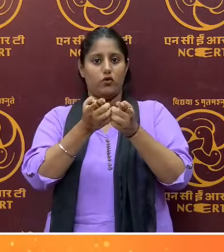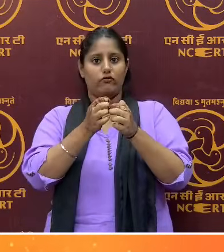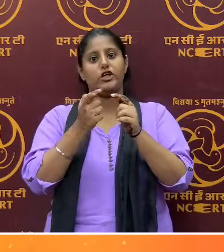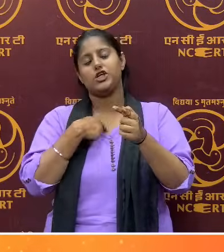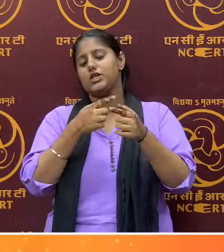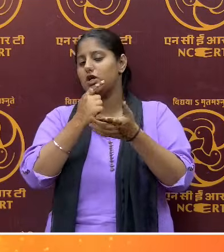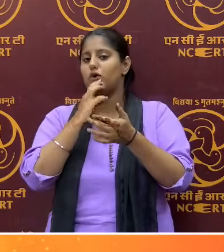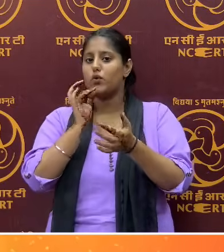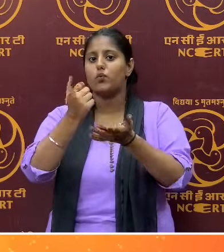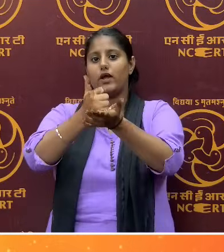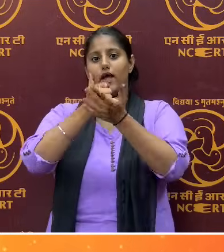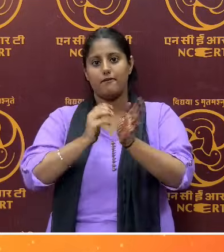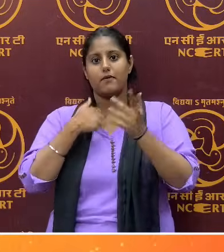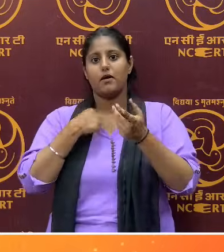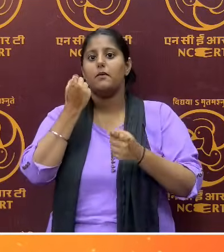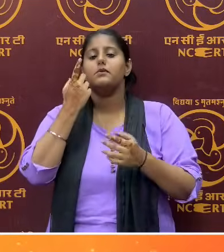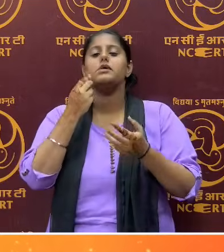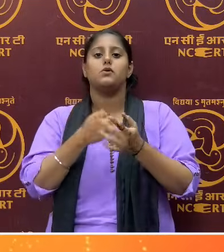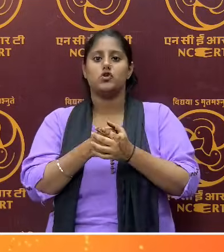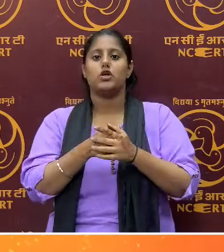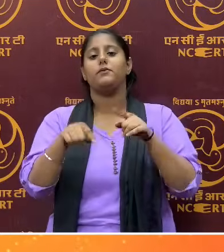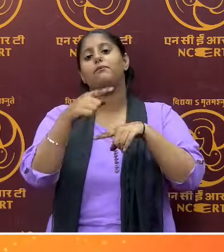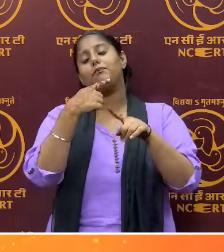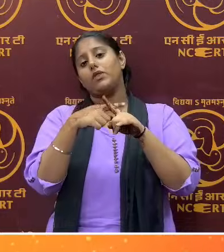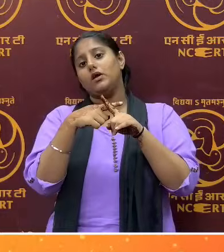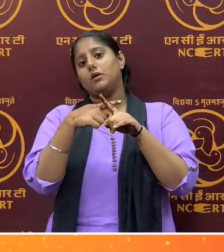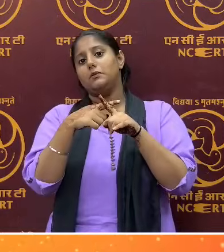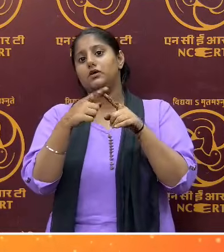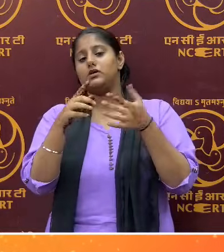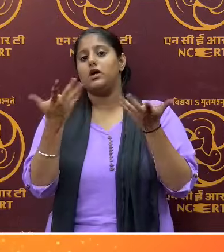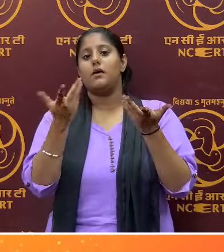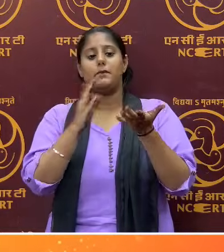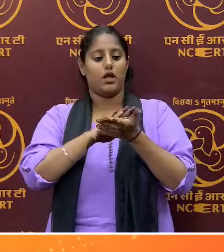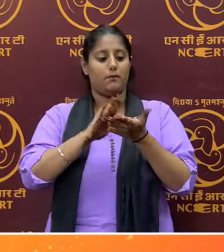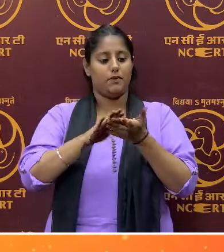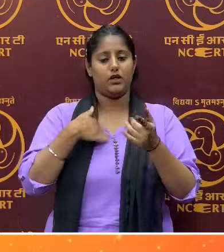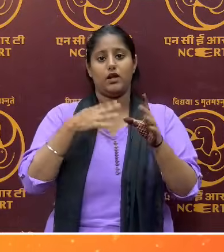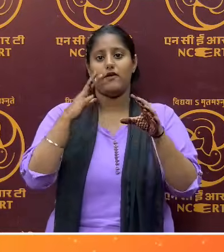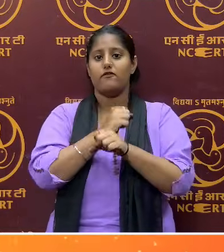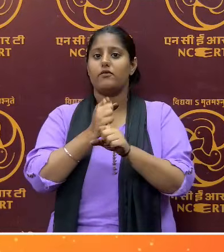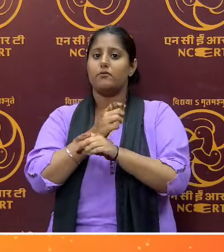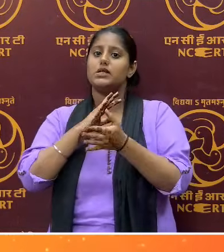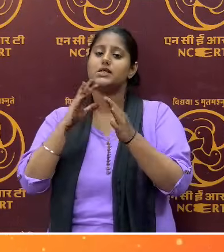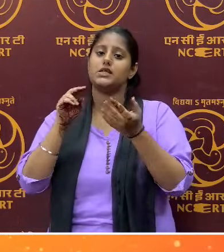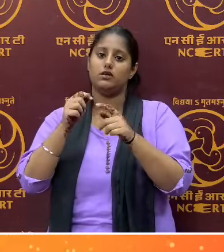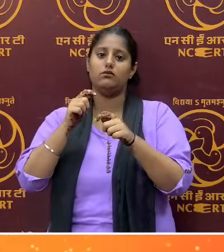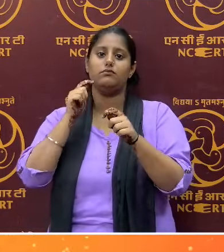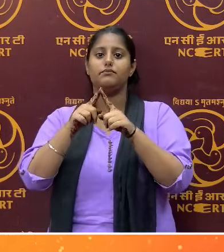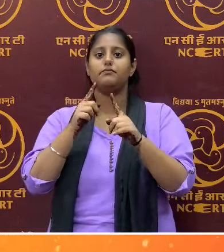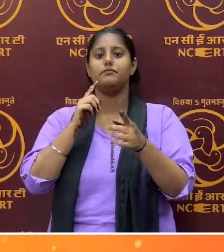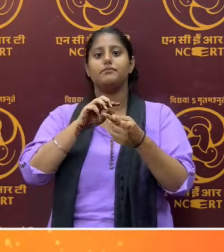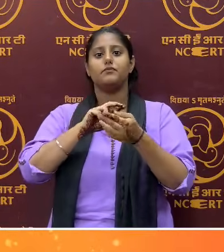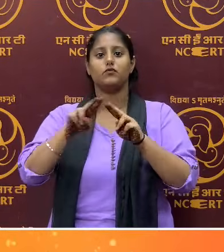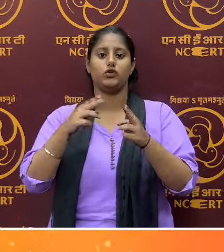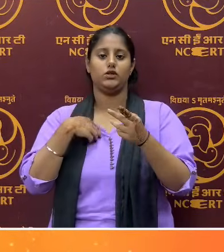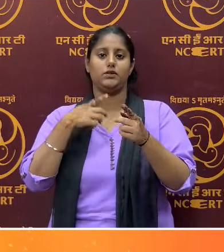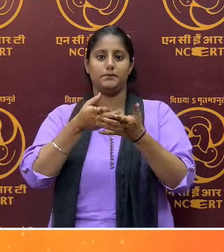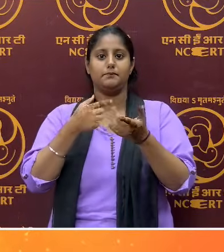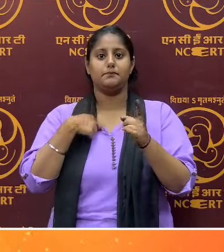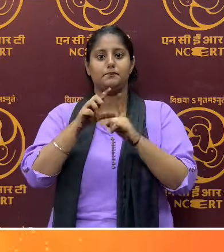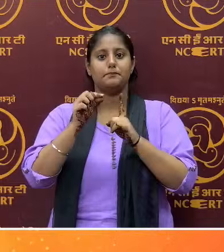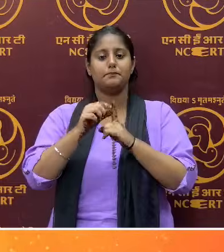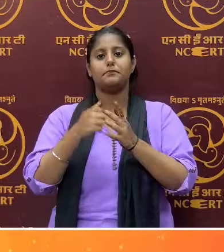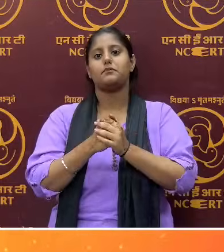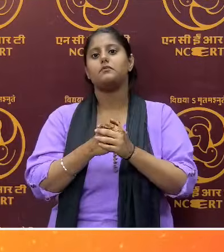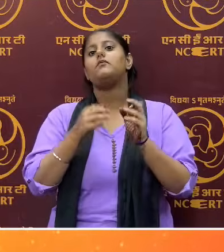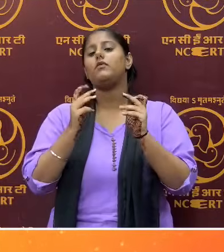what to approve and what to reject, and how to complete the unfinished tasks. Sure. Yes. Right, Now yes. we can go ahead with the demonstration